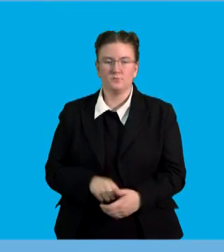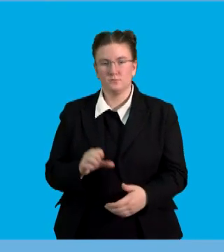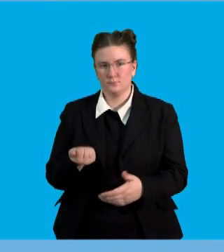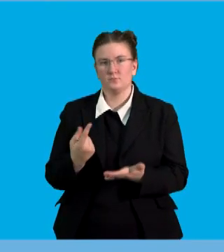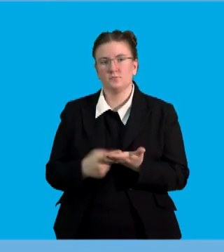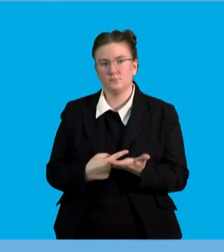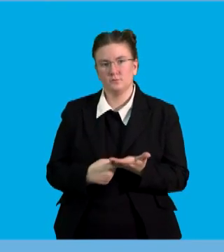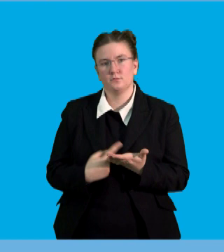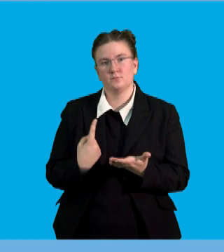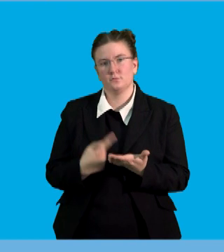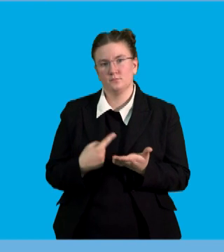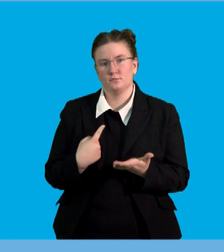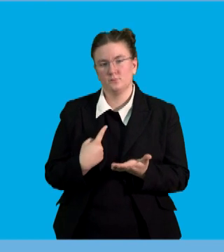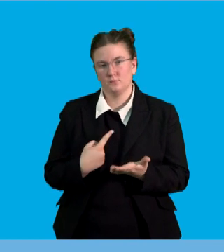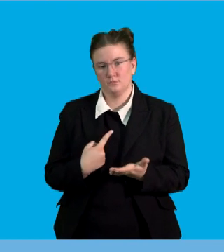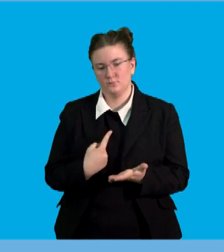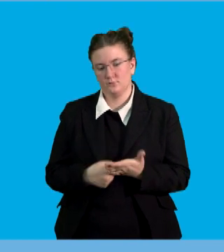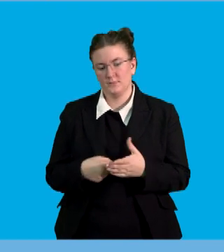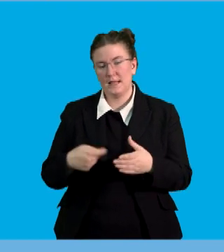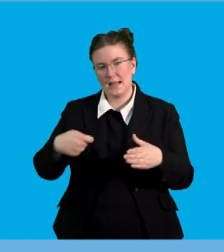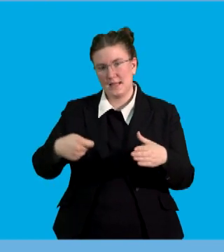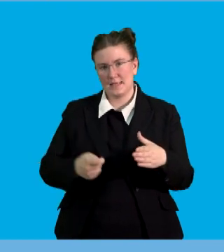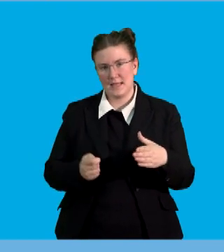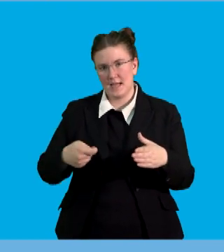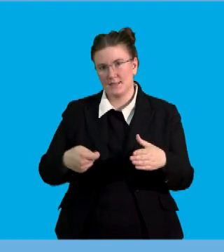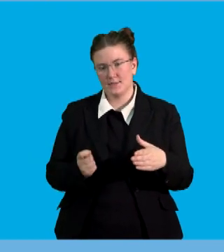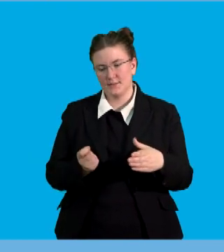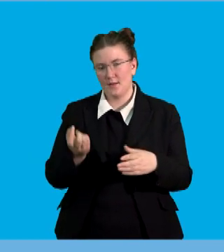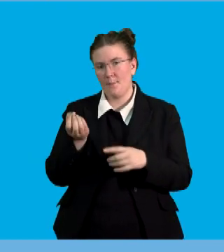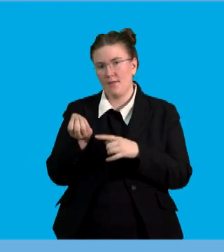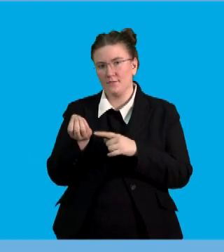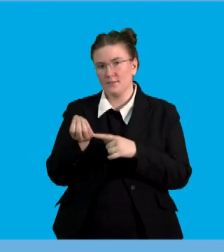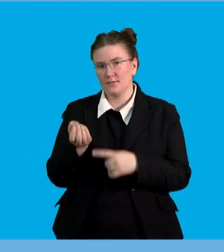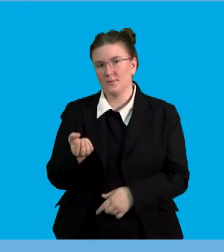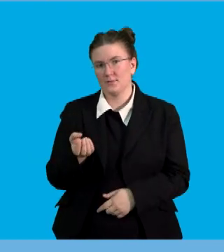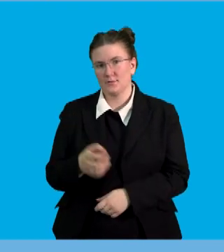And then talk about the particles of a gas.